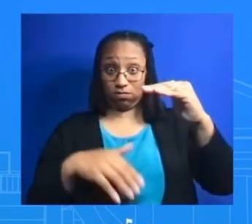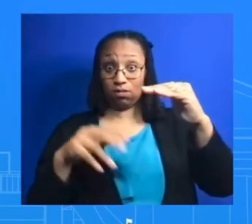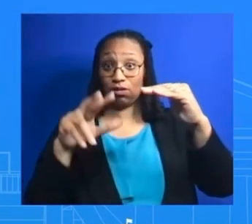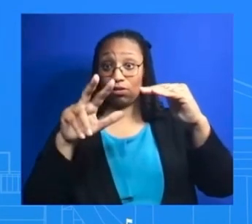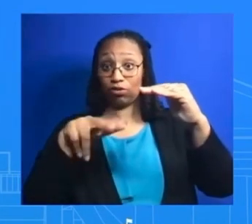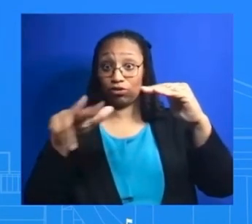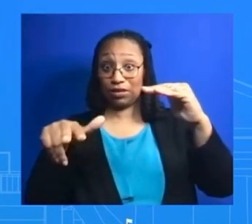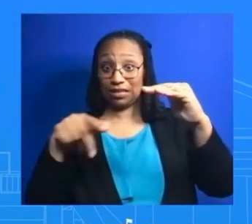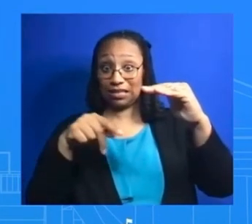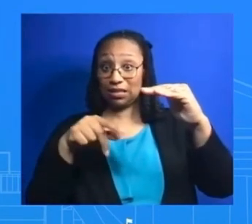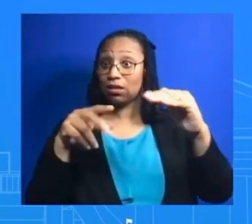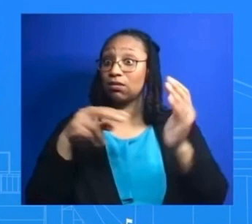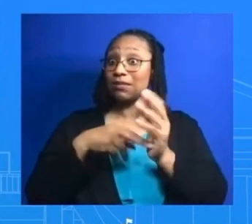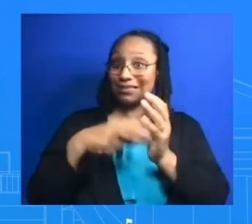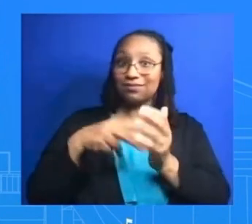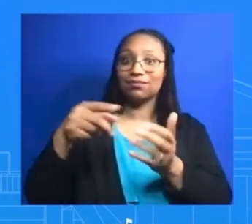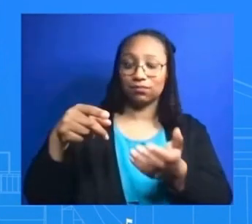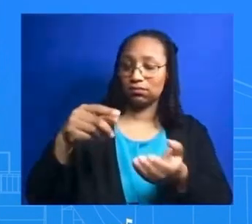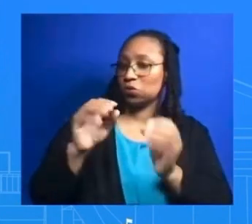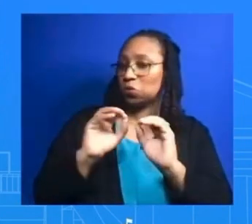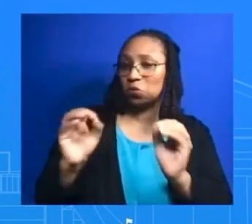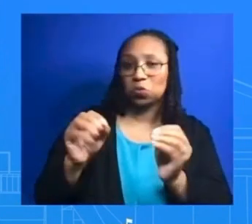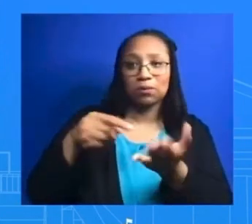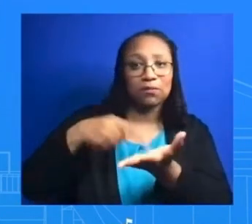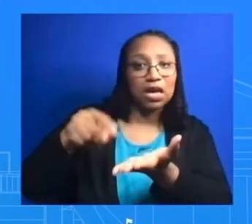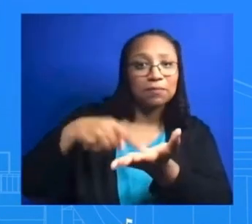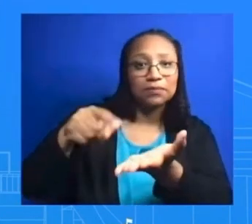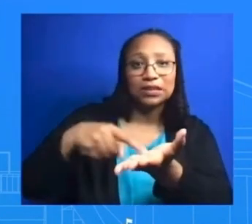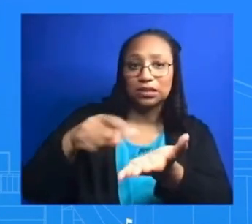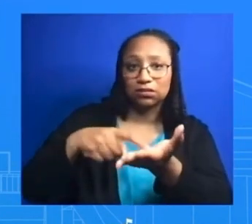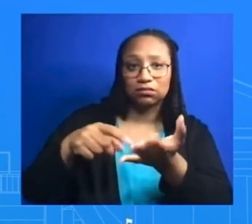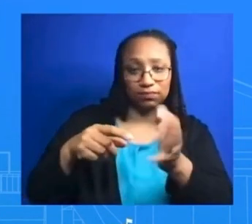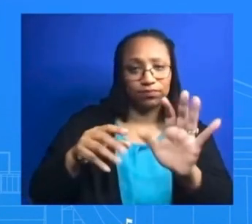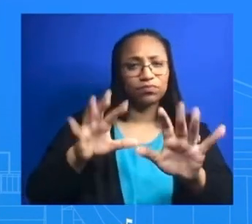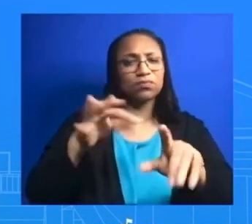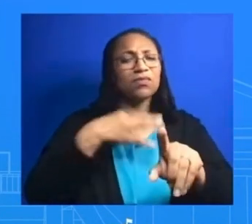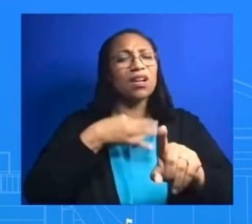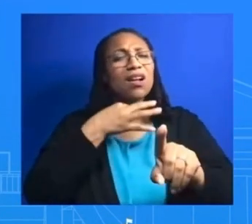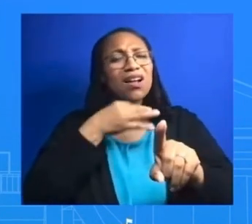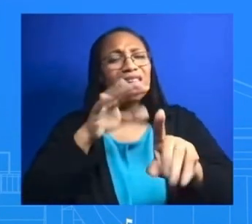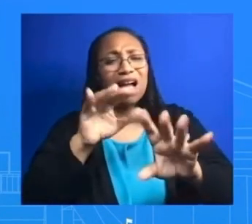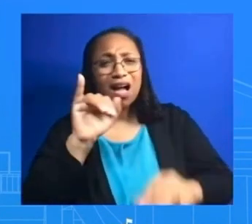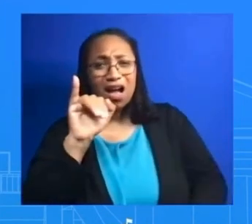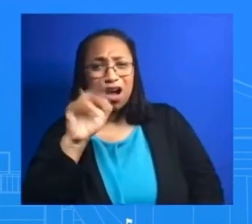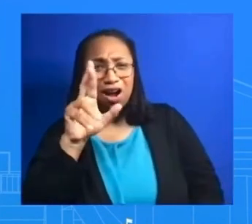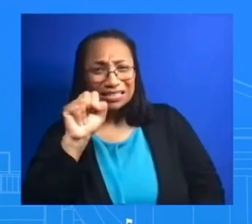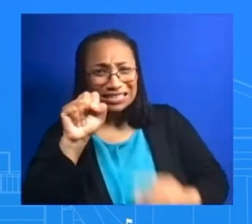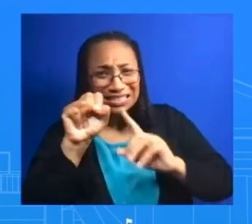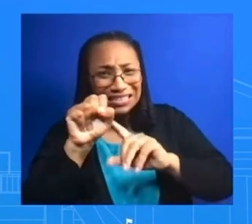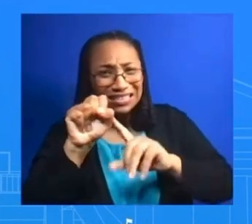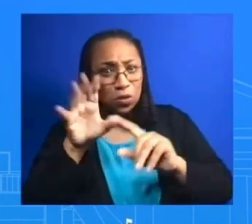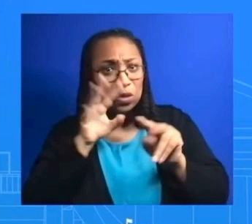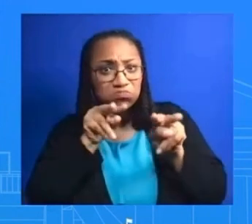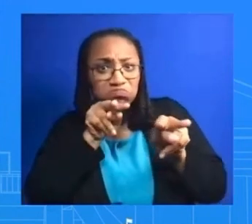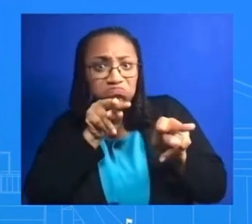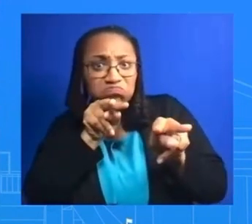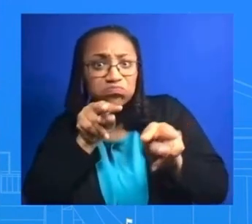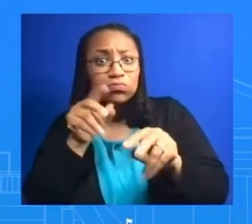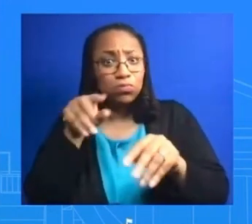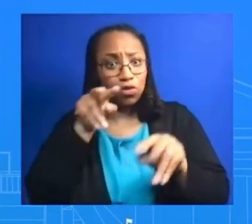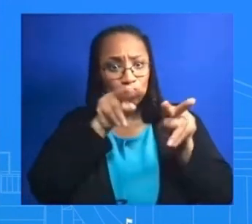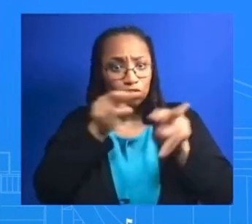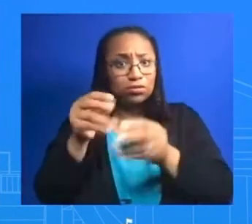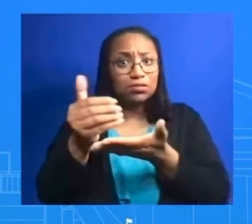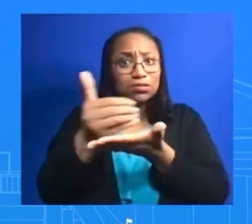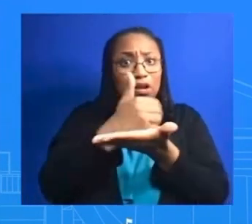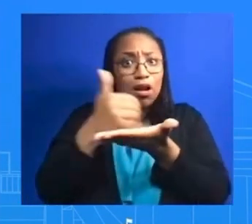to be monitoring whether people are still making that number moving forward? Did you want to take that? Yeah, as part of